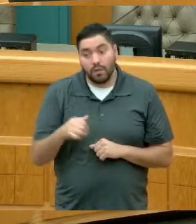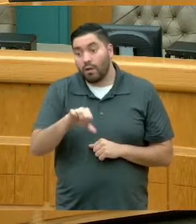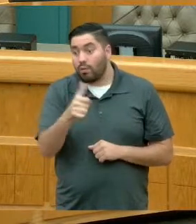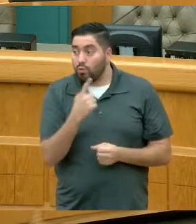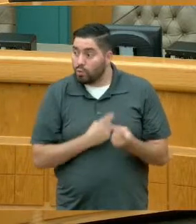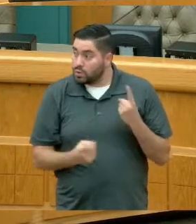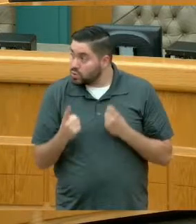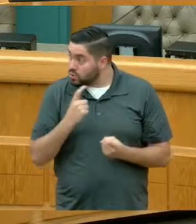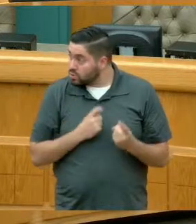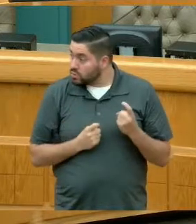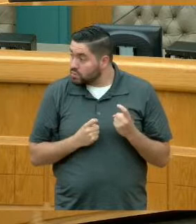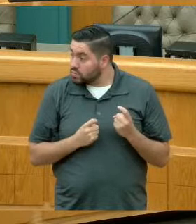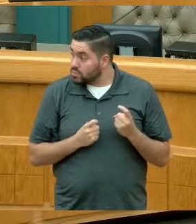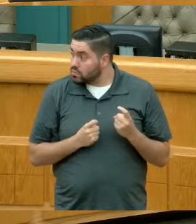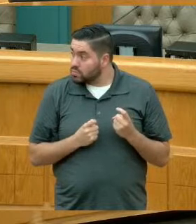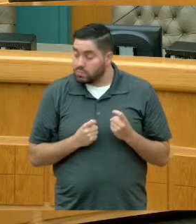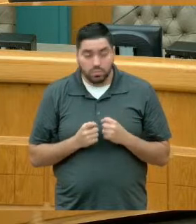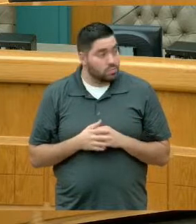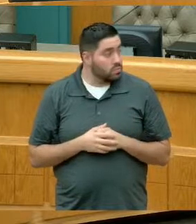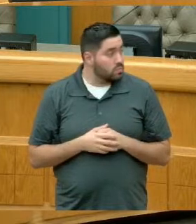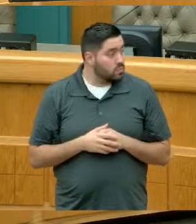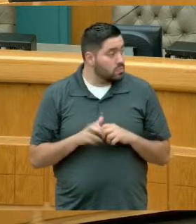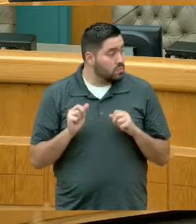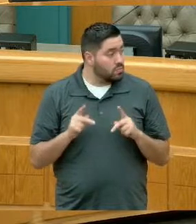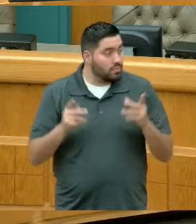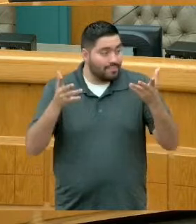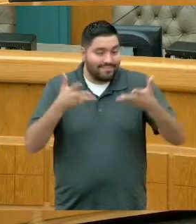approach to get out there a little bit more.